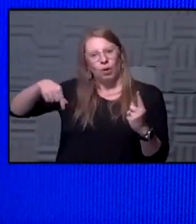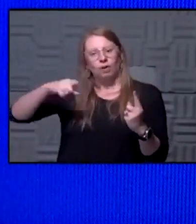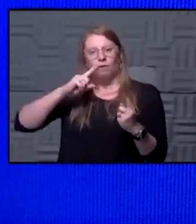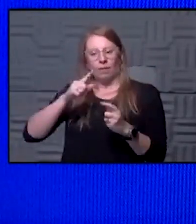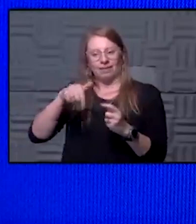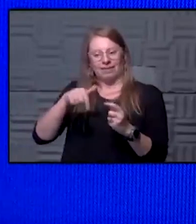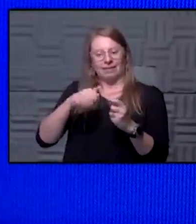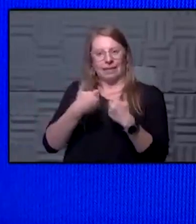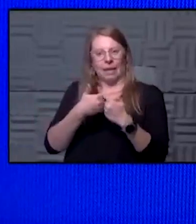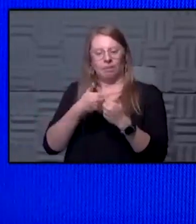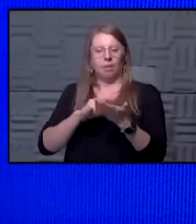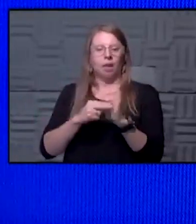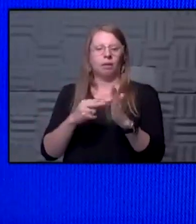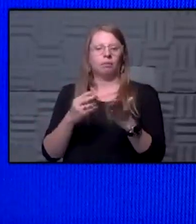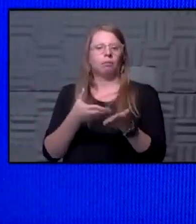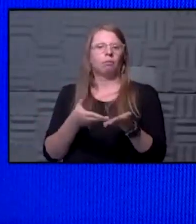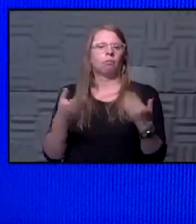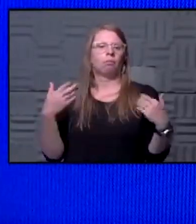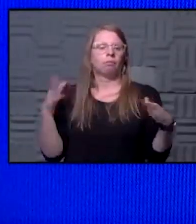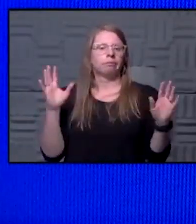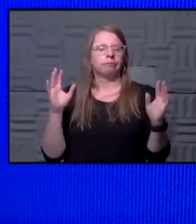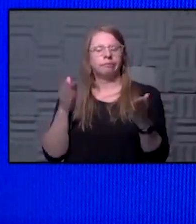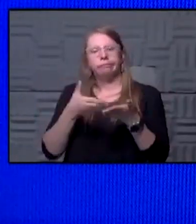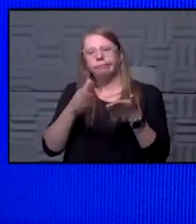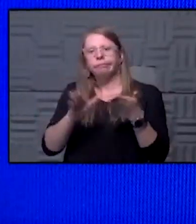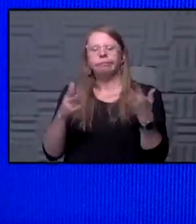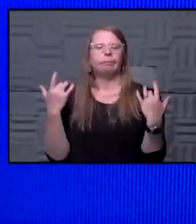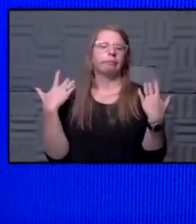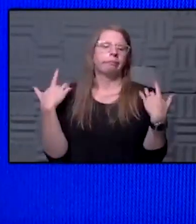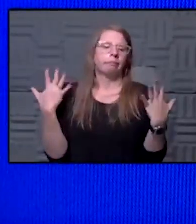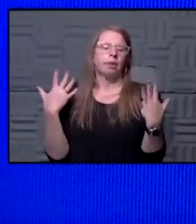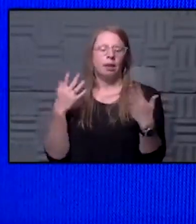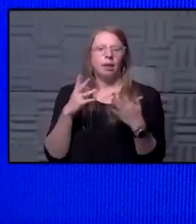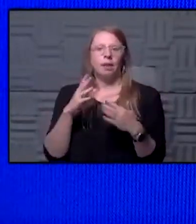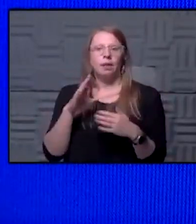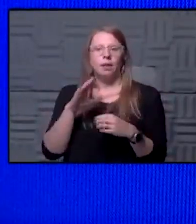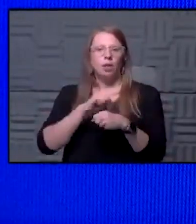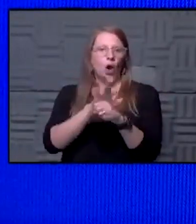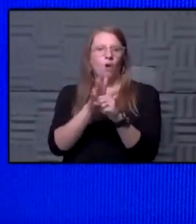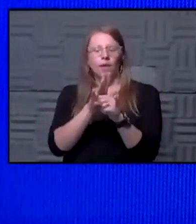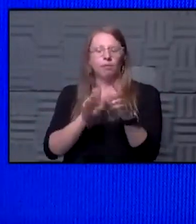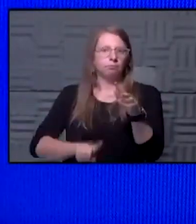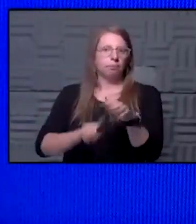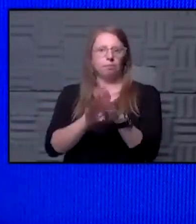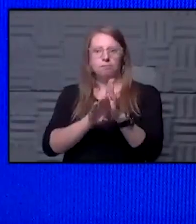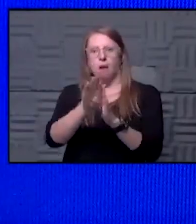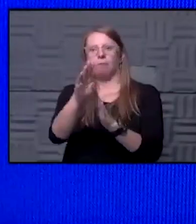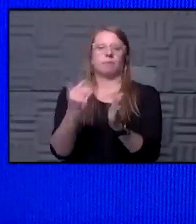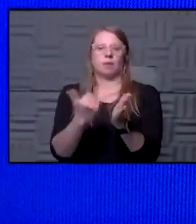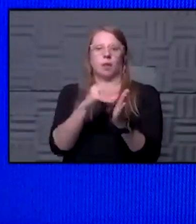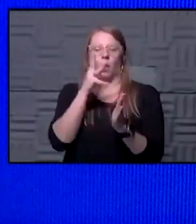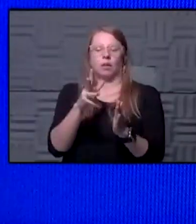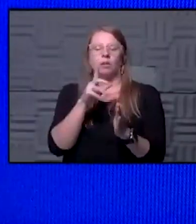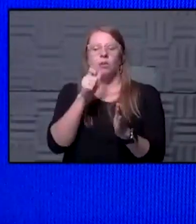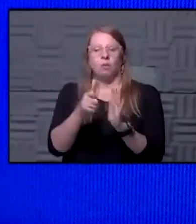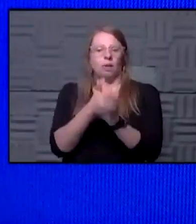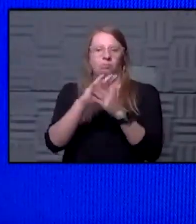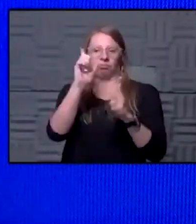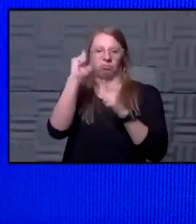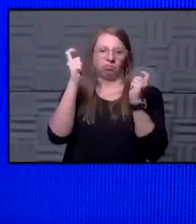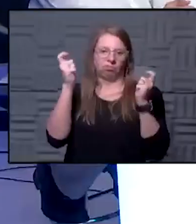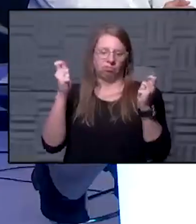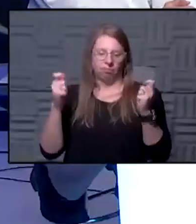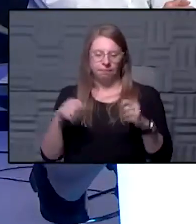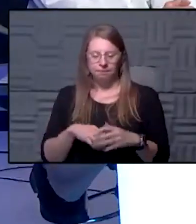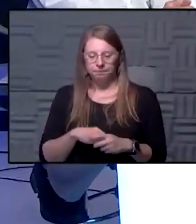down your guard, coronavirus comes roaring back. So don't get cocky. But I think the key to that, the answer to that question, Dr.